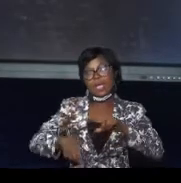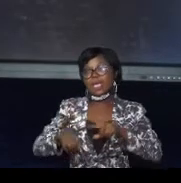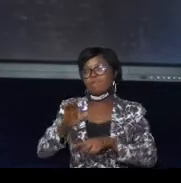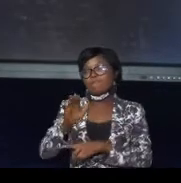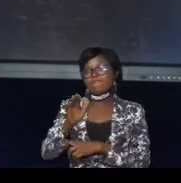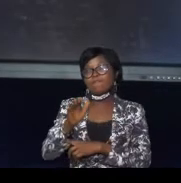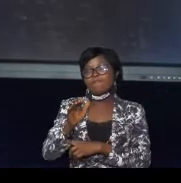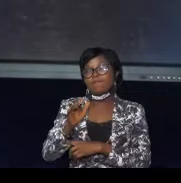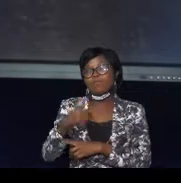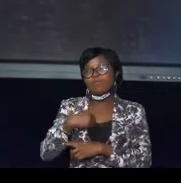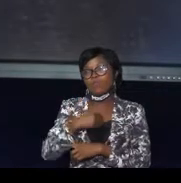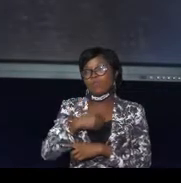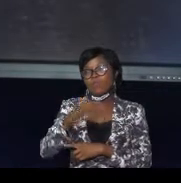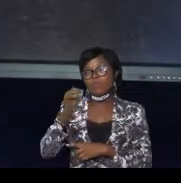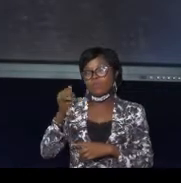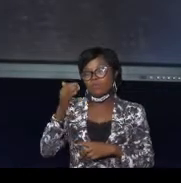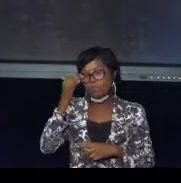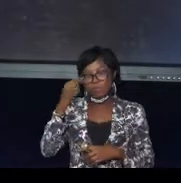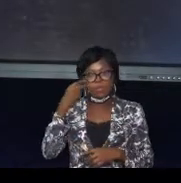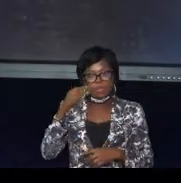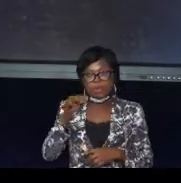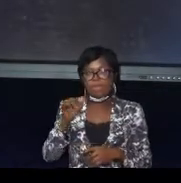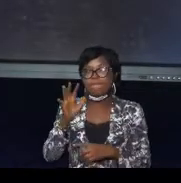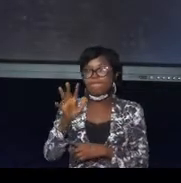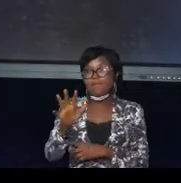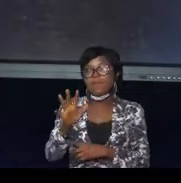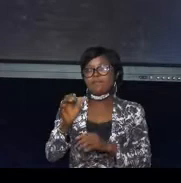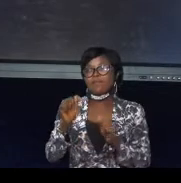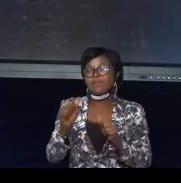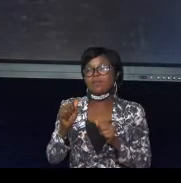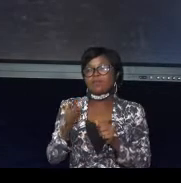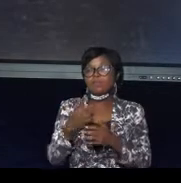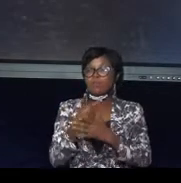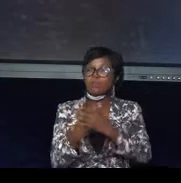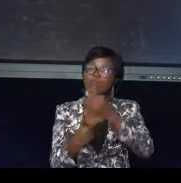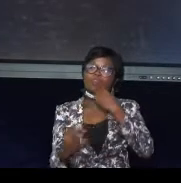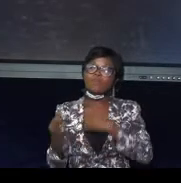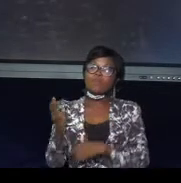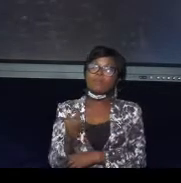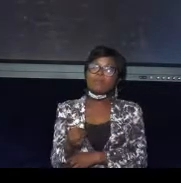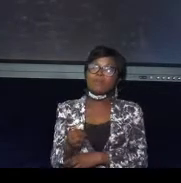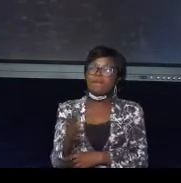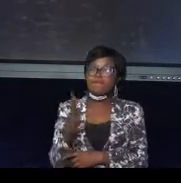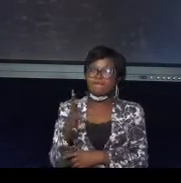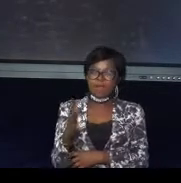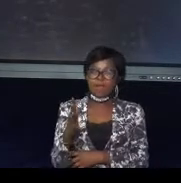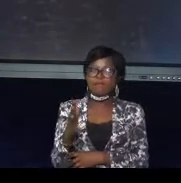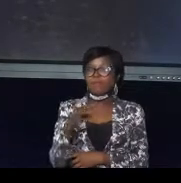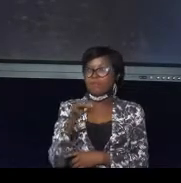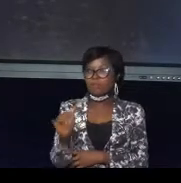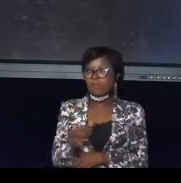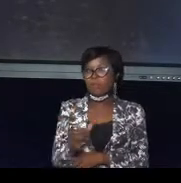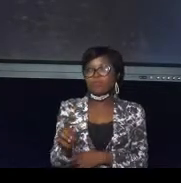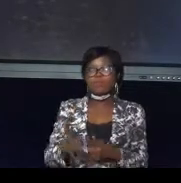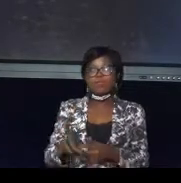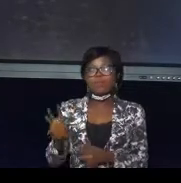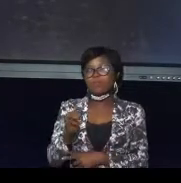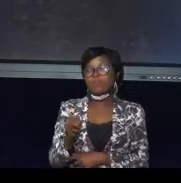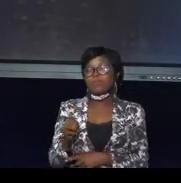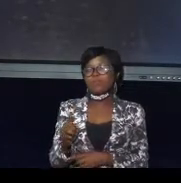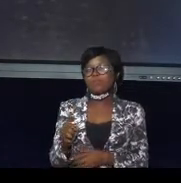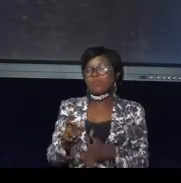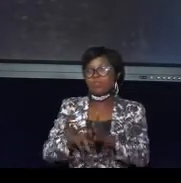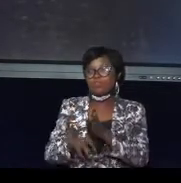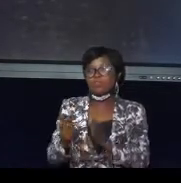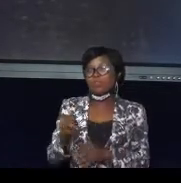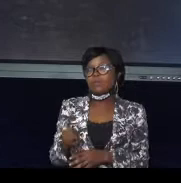here. Now we observe that 5 can go in both of them because obviously this ends with 0 and this ends with 5. So 5 is a common factor.